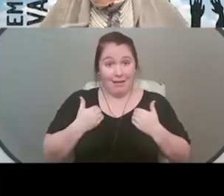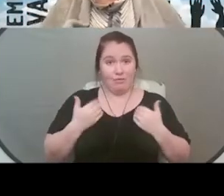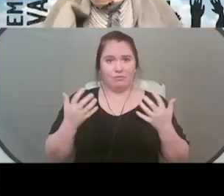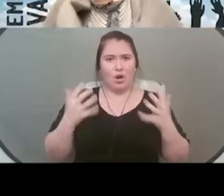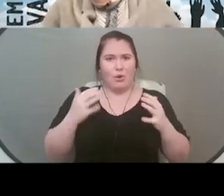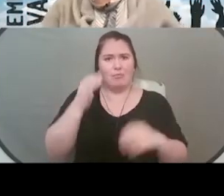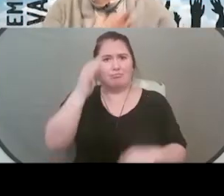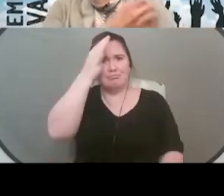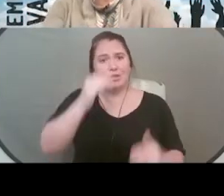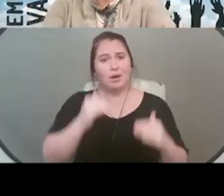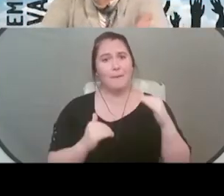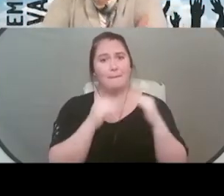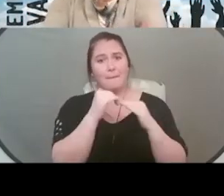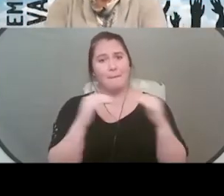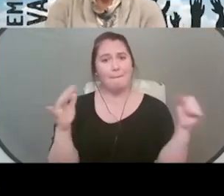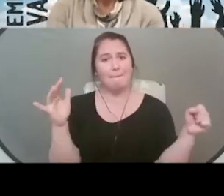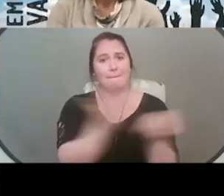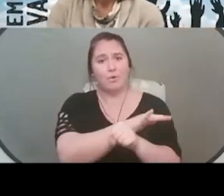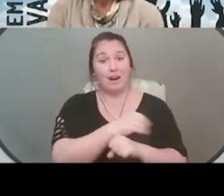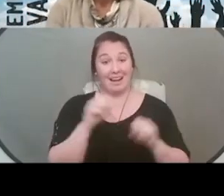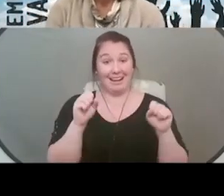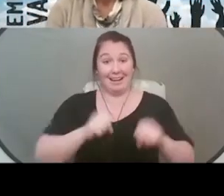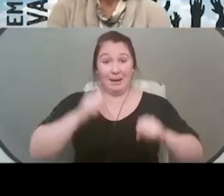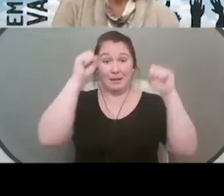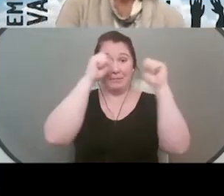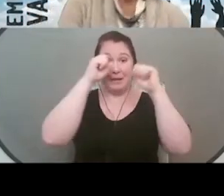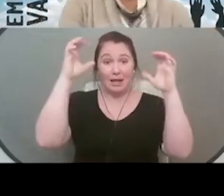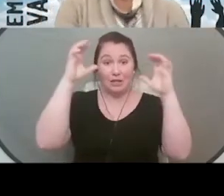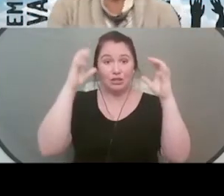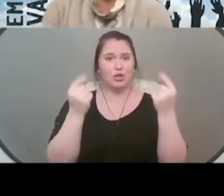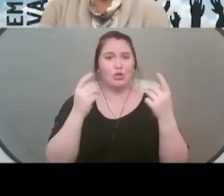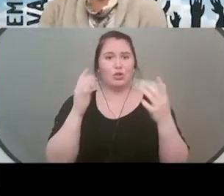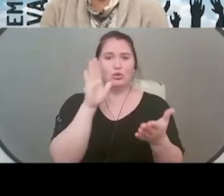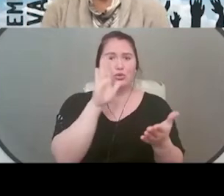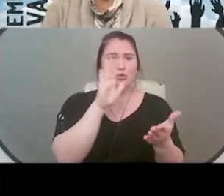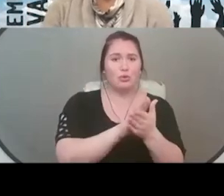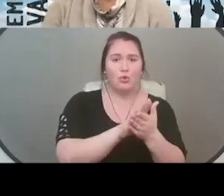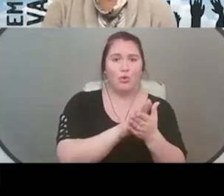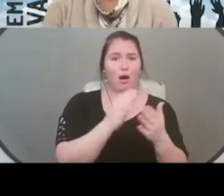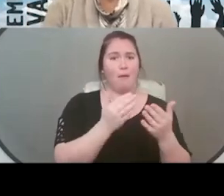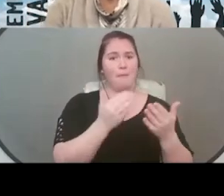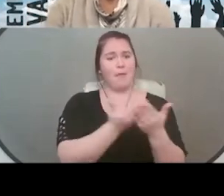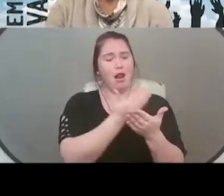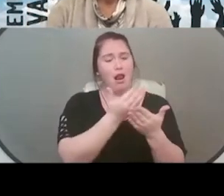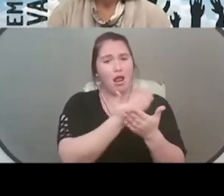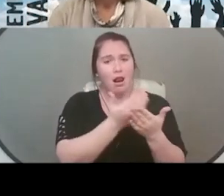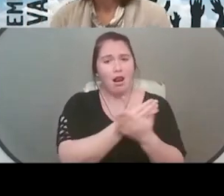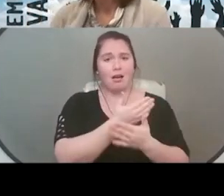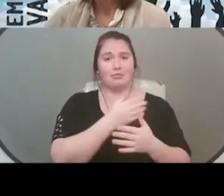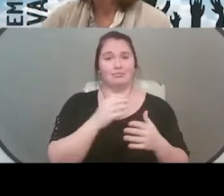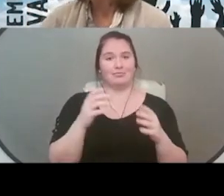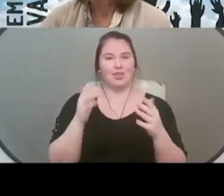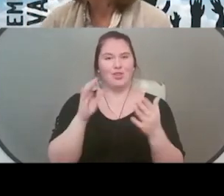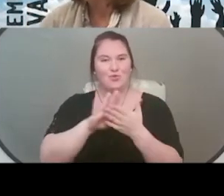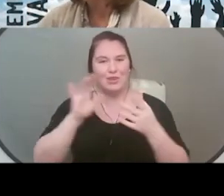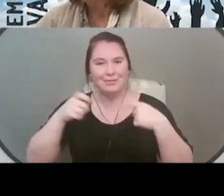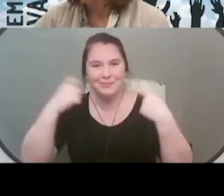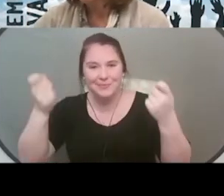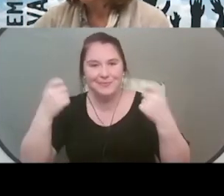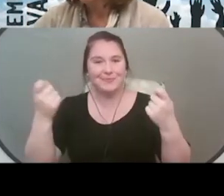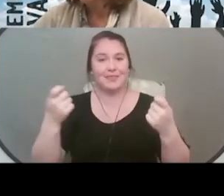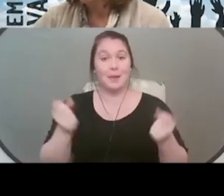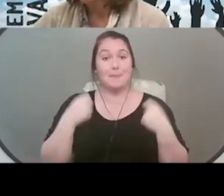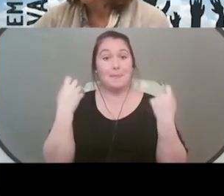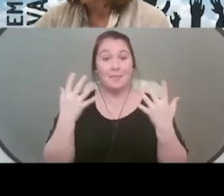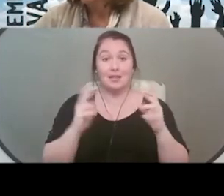I can just imagine with that new school, some school spirit, new direction we're going in. I think a lot of people want to come